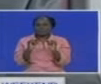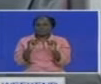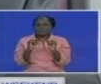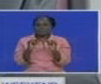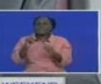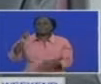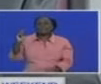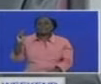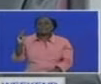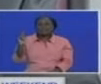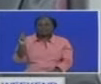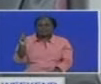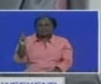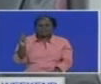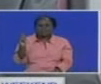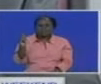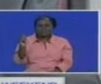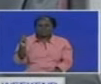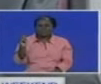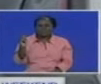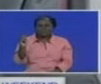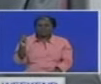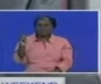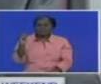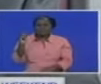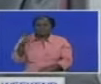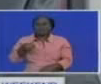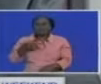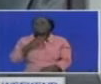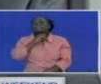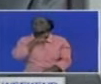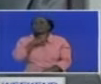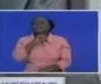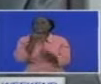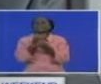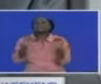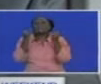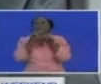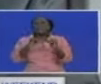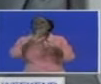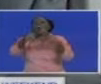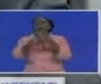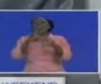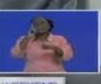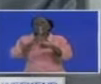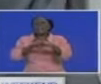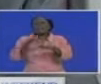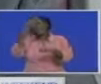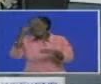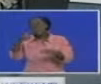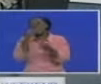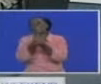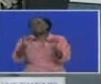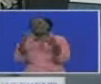Kenya is not being humble. Yes, we say. Why we shout our independence all the time? Exactly. It's because we know we're not. Because you think